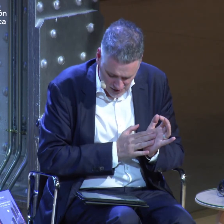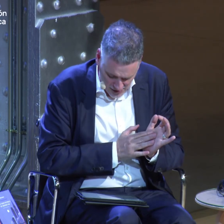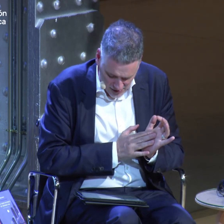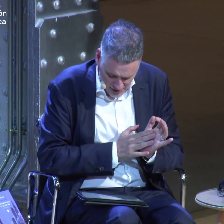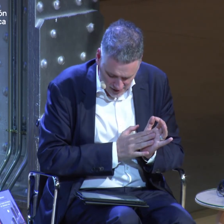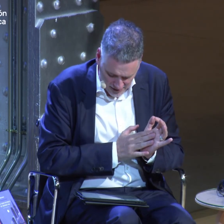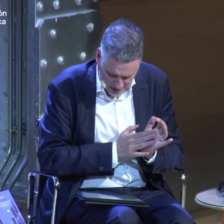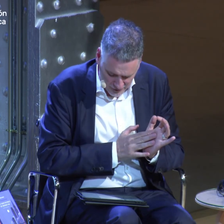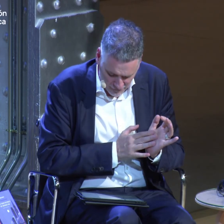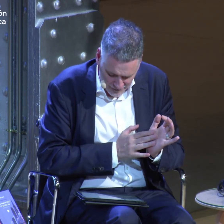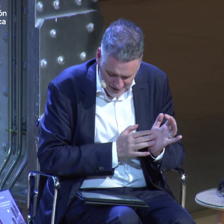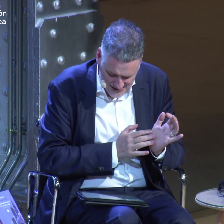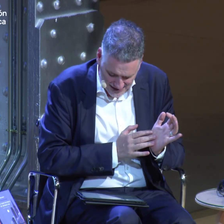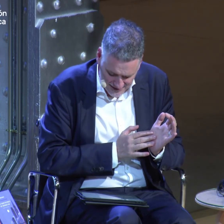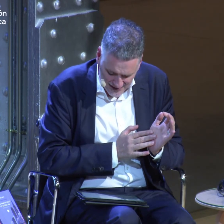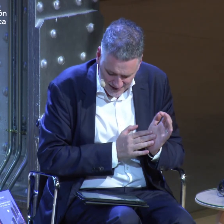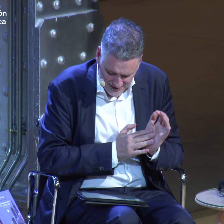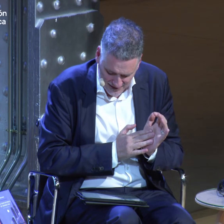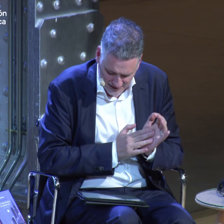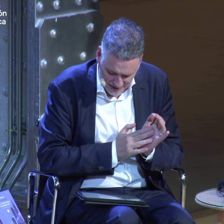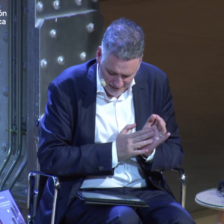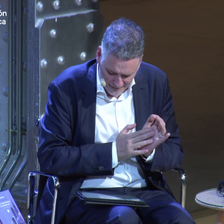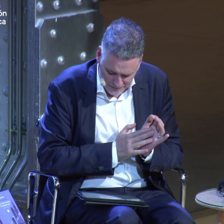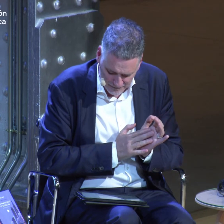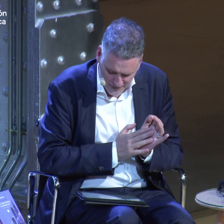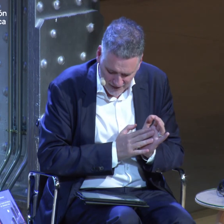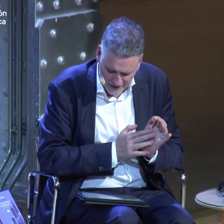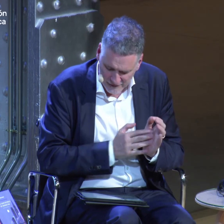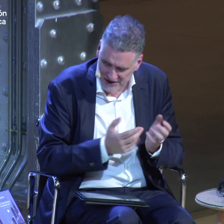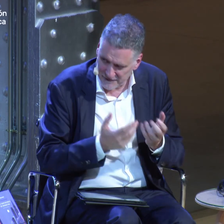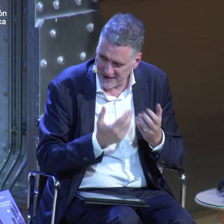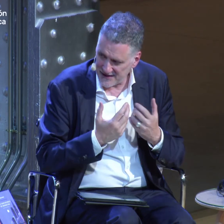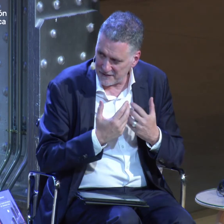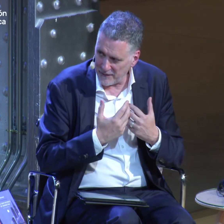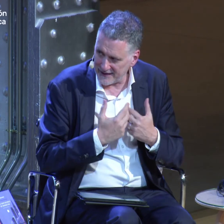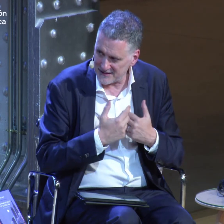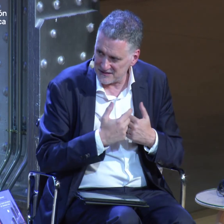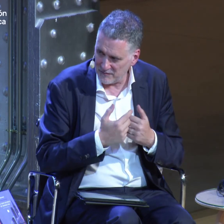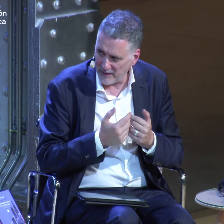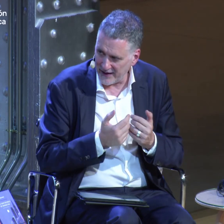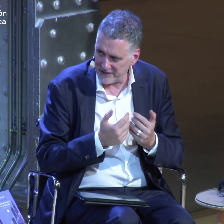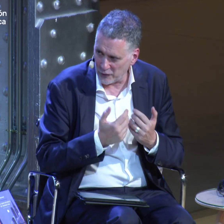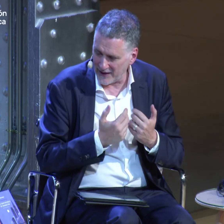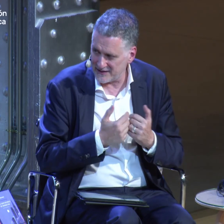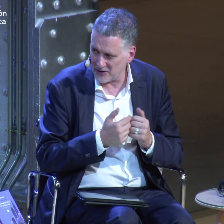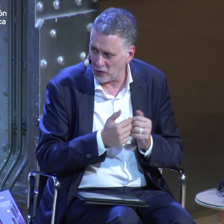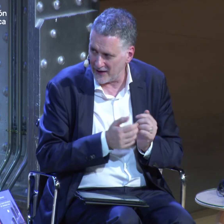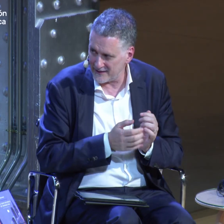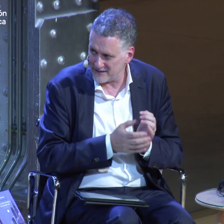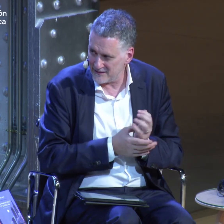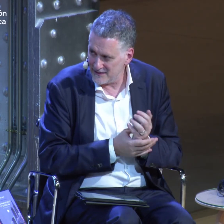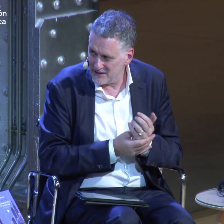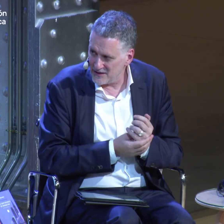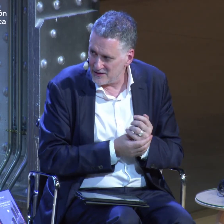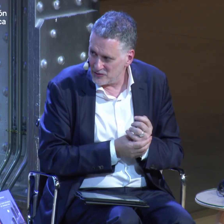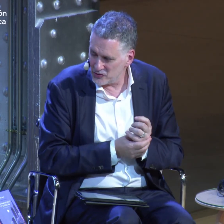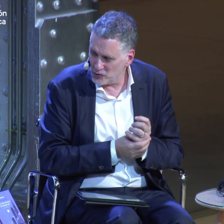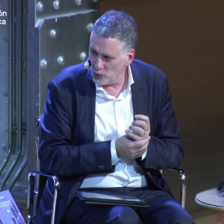Review, your father said that he received this advice by the writer